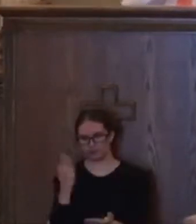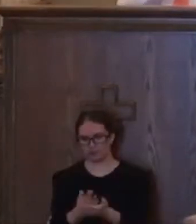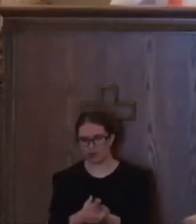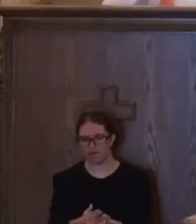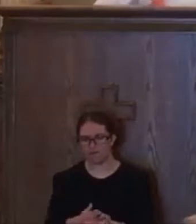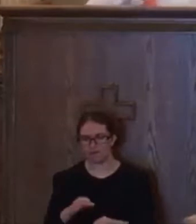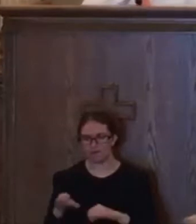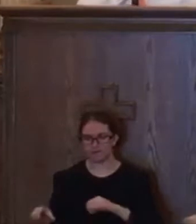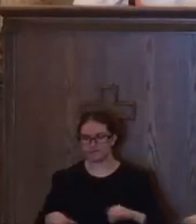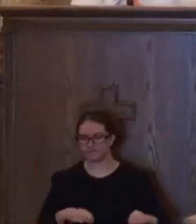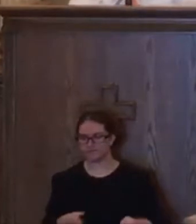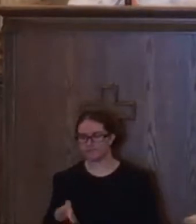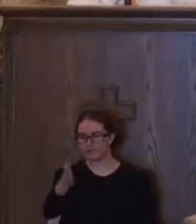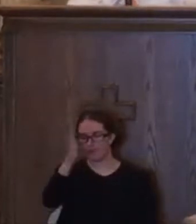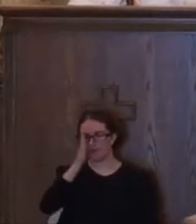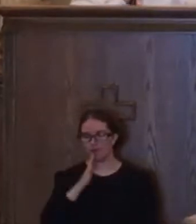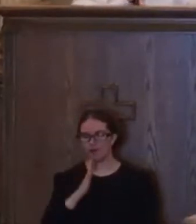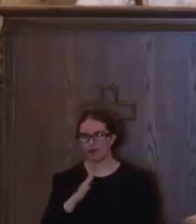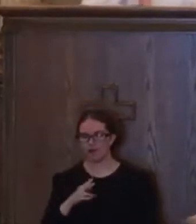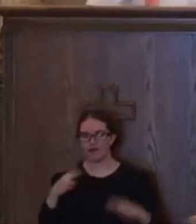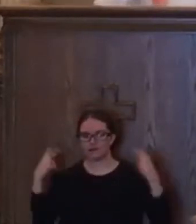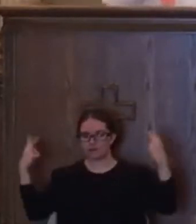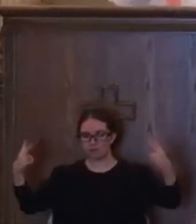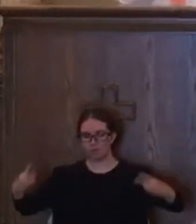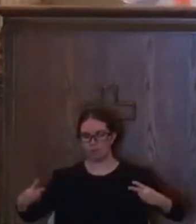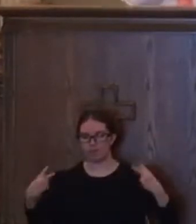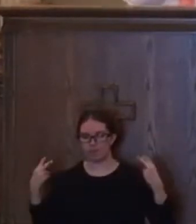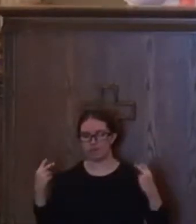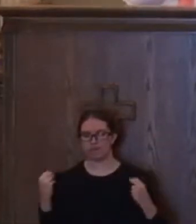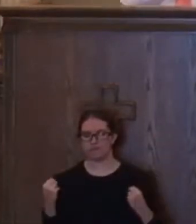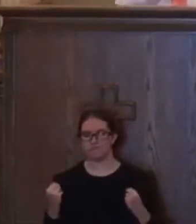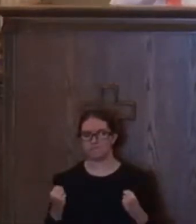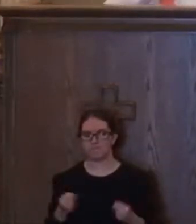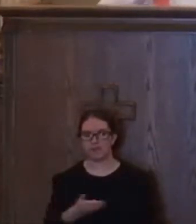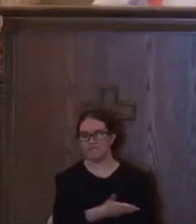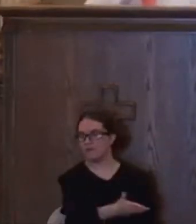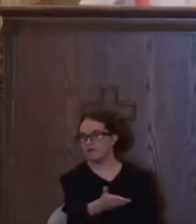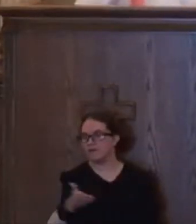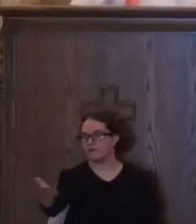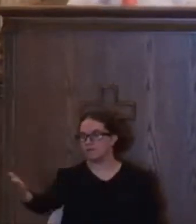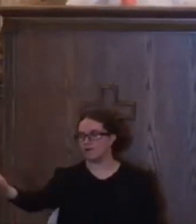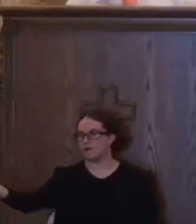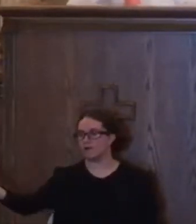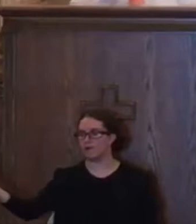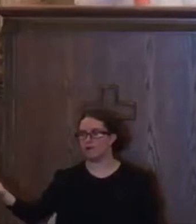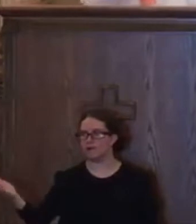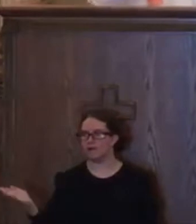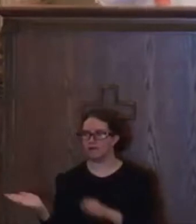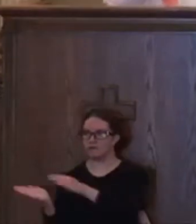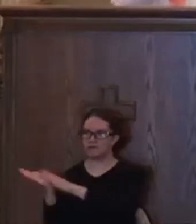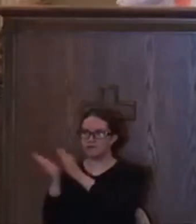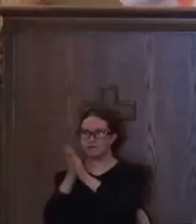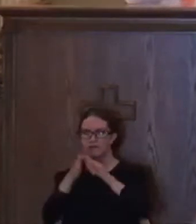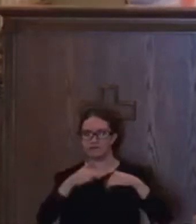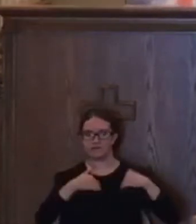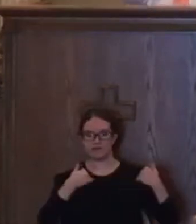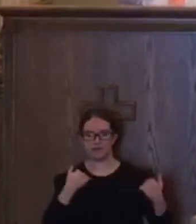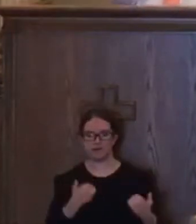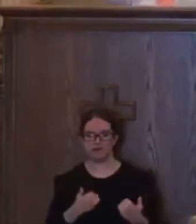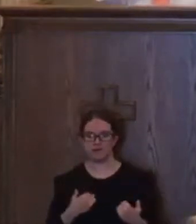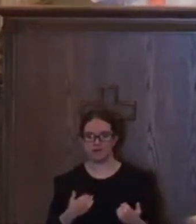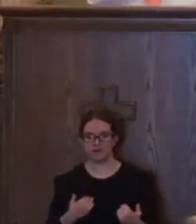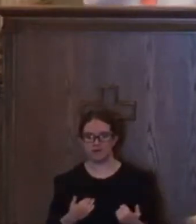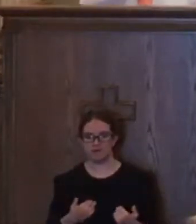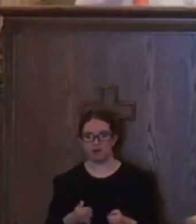he's doing because God has already won. I wonder today if anybody has really got a praise in their heart, if they've